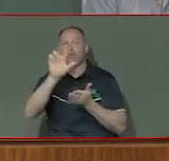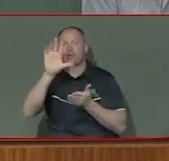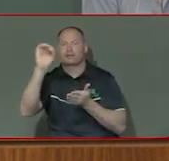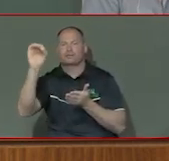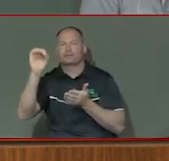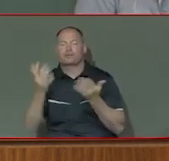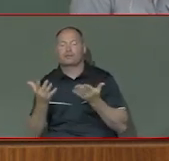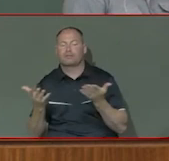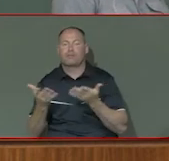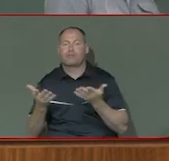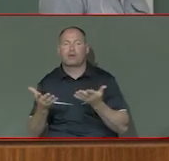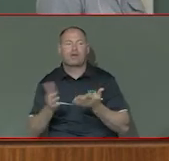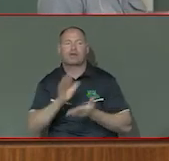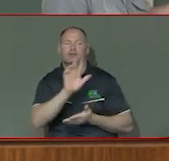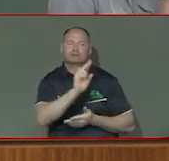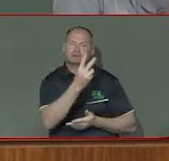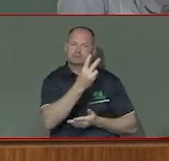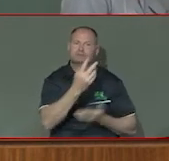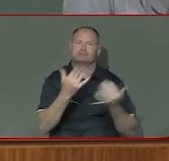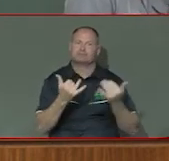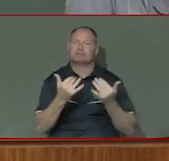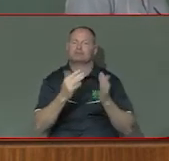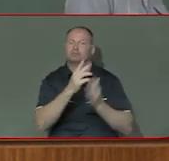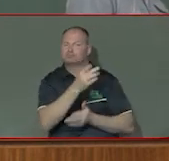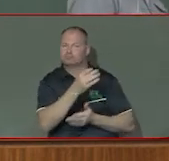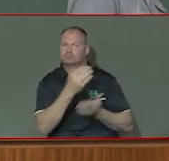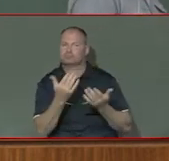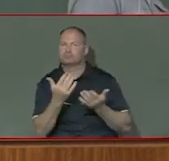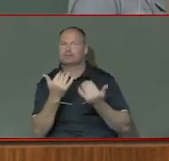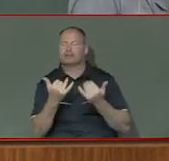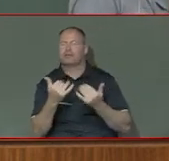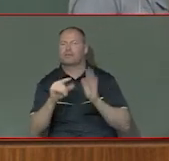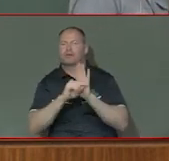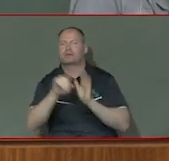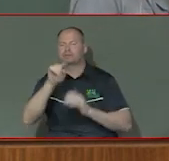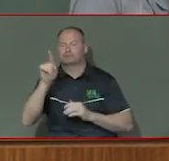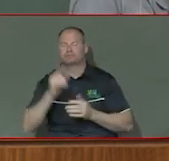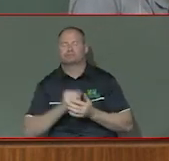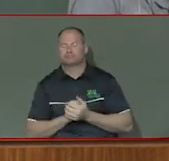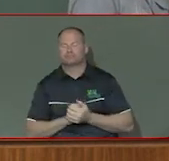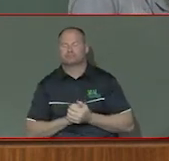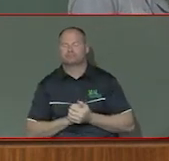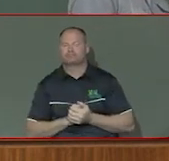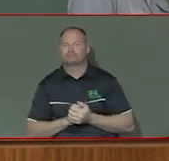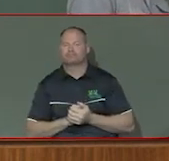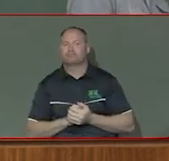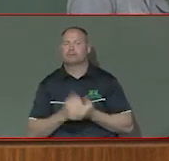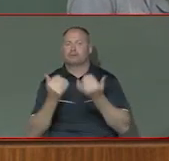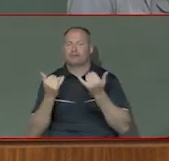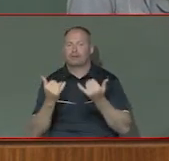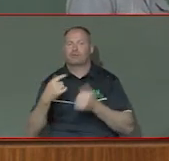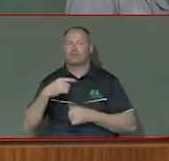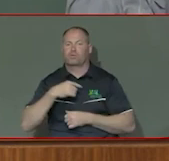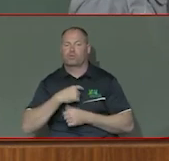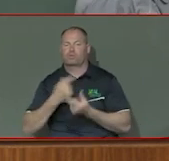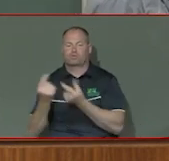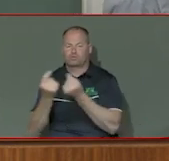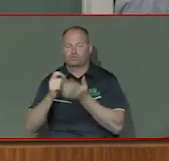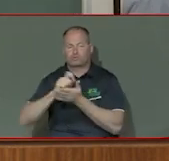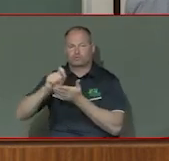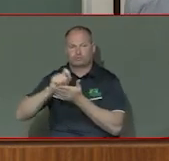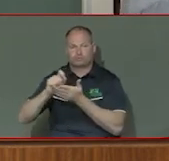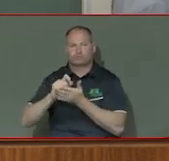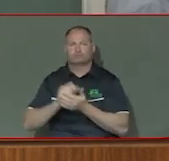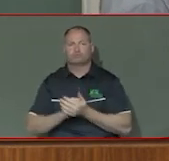second quadrant. Second quadrant's reduction formula is 108 degrees minus theta. So we made it acute. But that acute